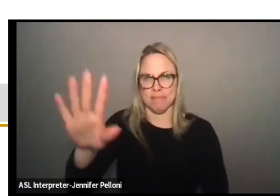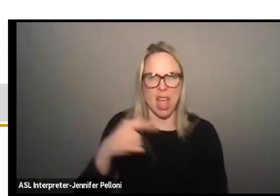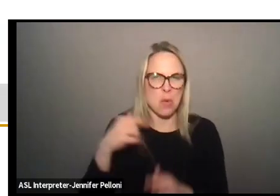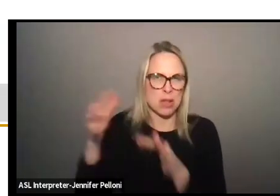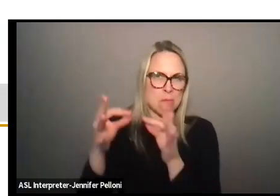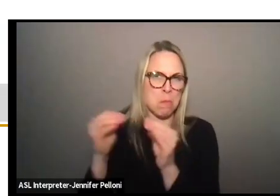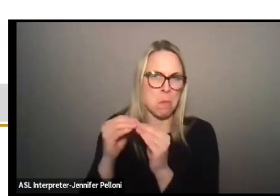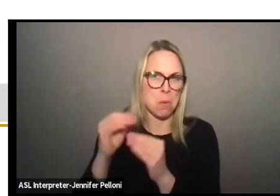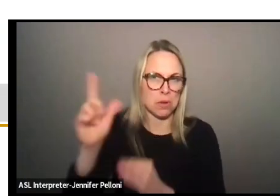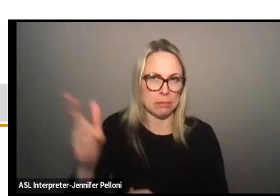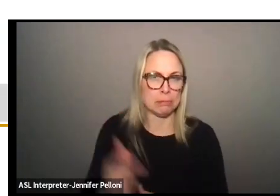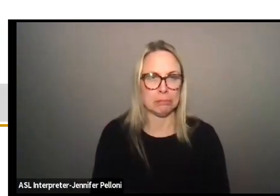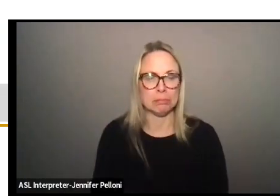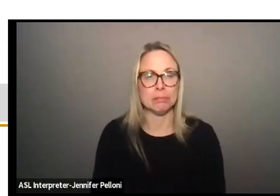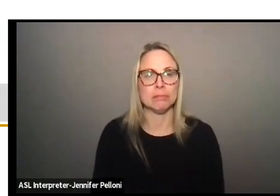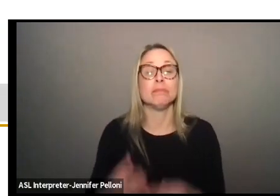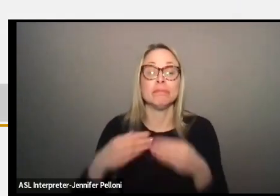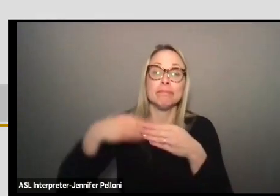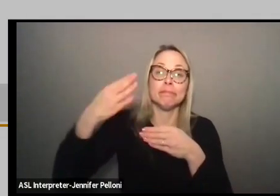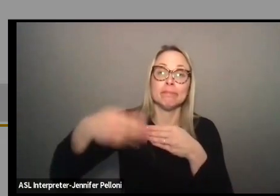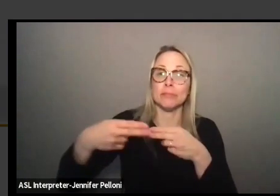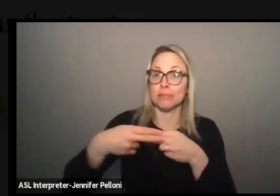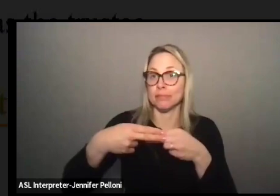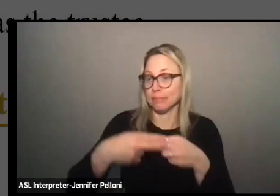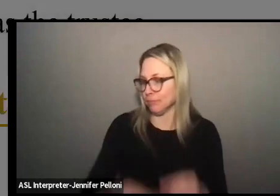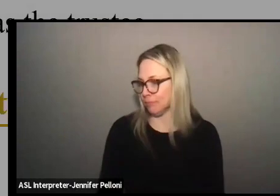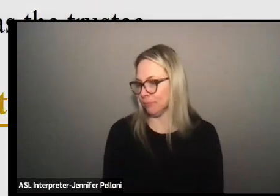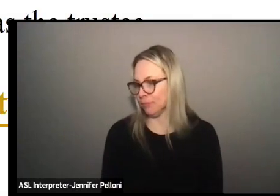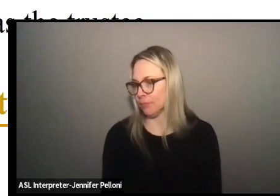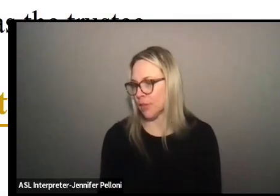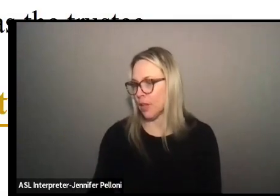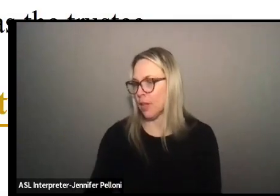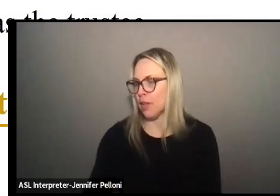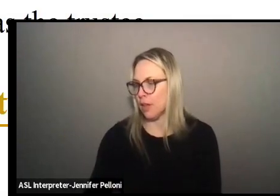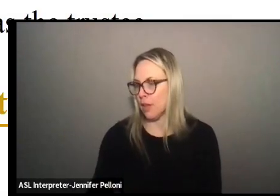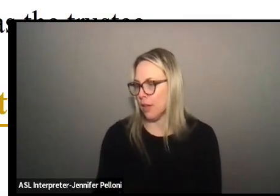in the slide. Can we advance to the next slide?